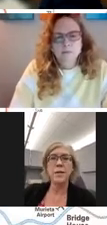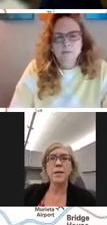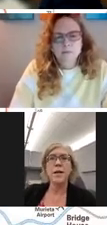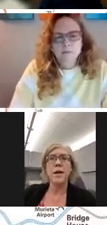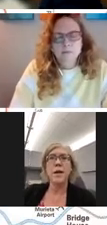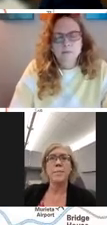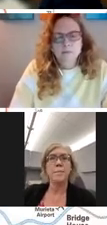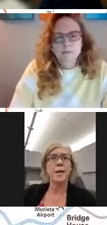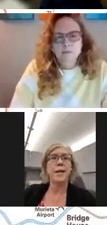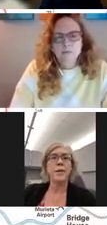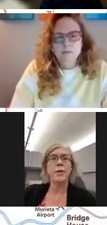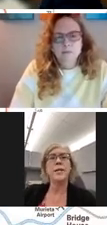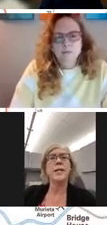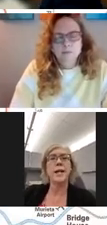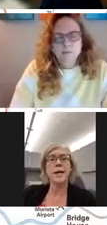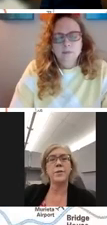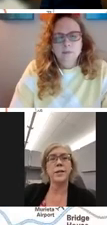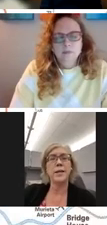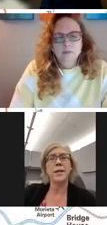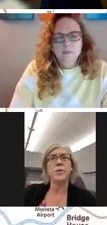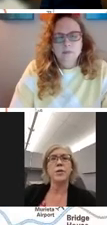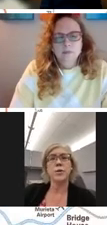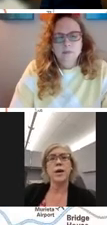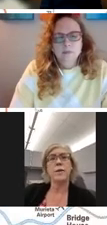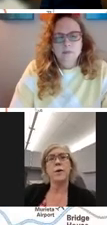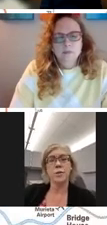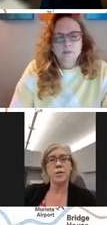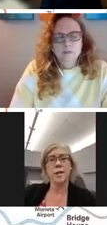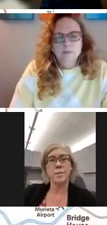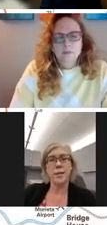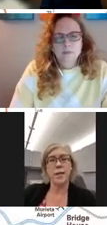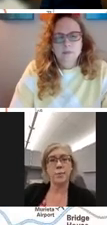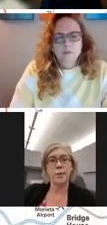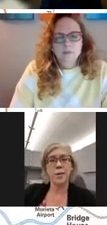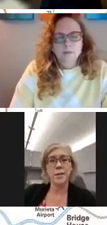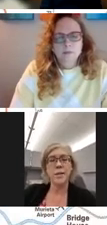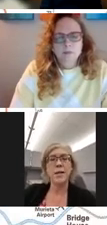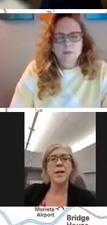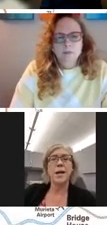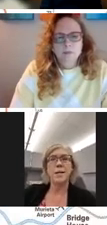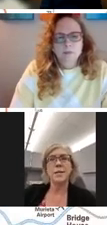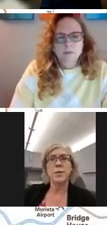hotel, but getting her into that housing so that she'll have that while she's seeking employment.